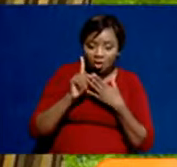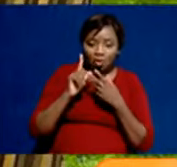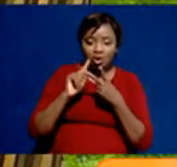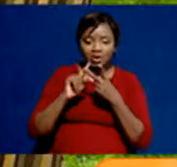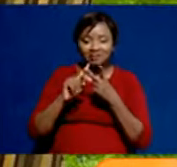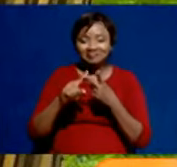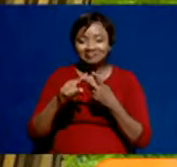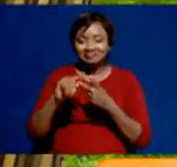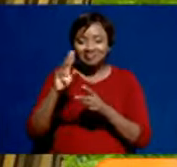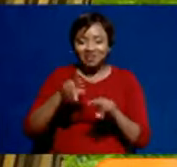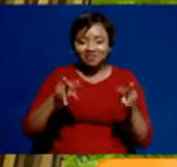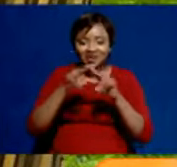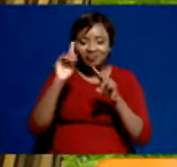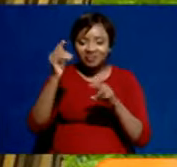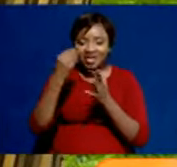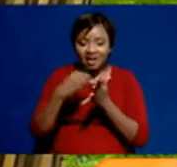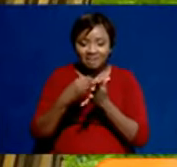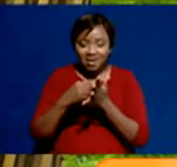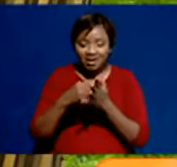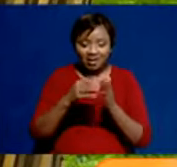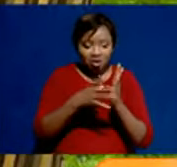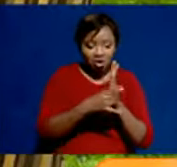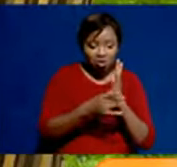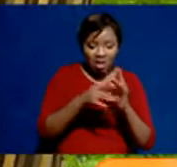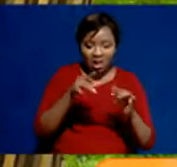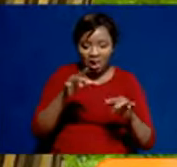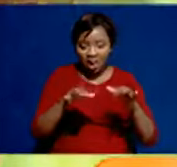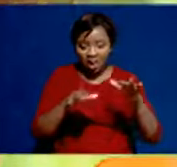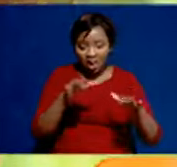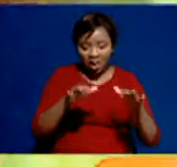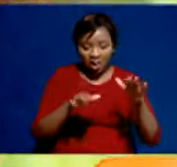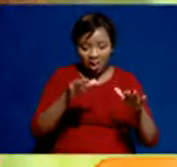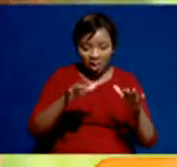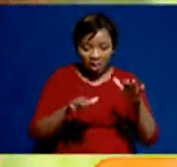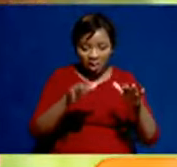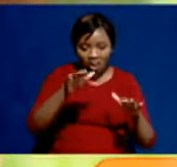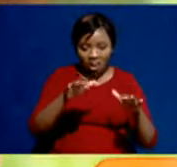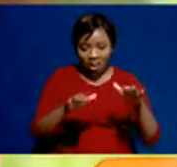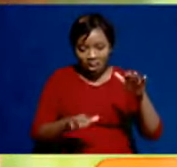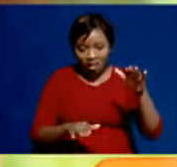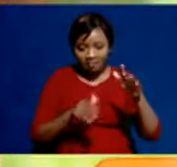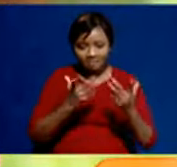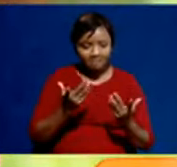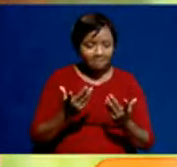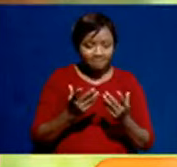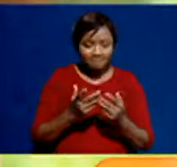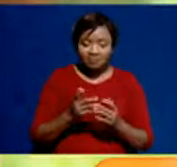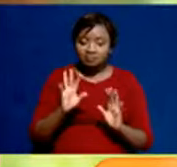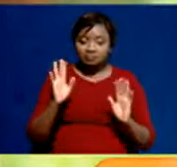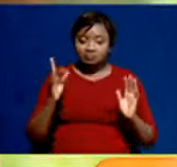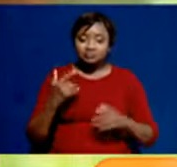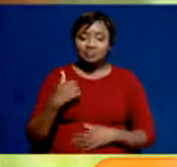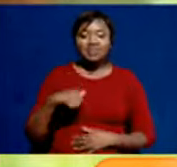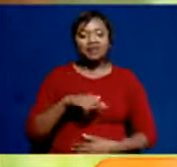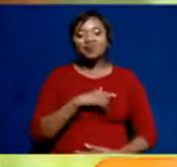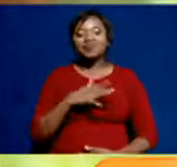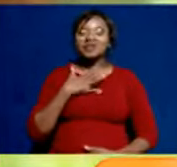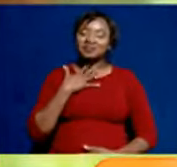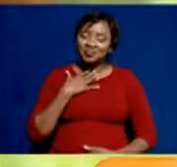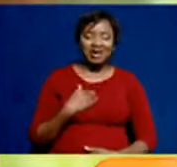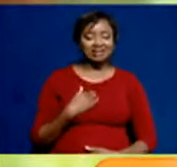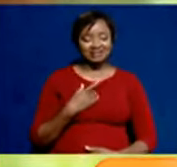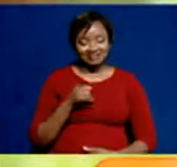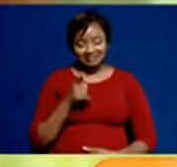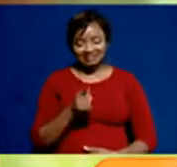depreciating Kenya shilling against the dollar, that is having a serious impact. What to do? We wished to inherit the country as it